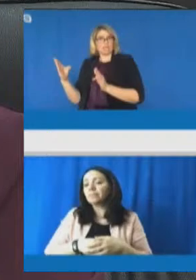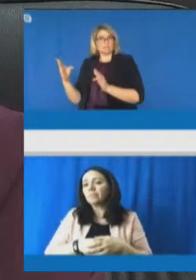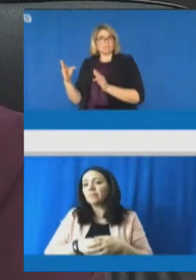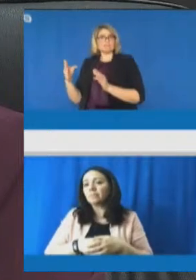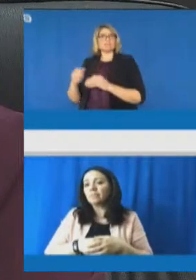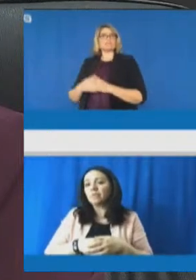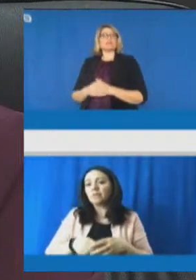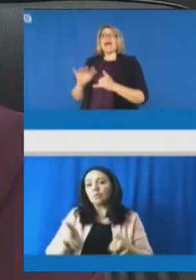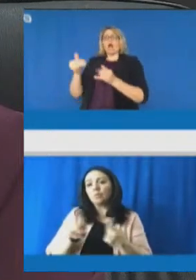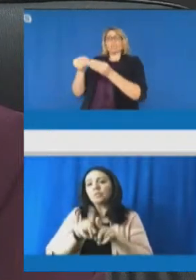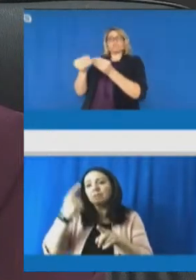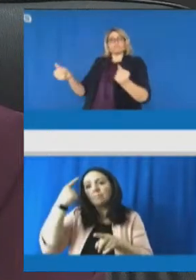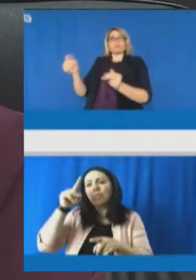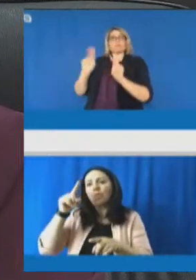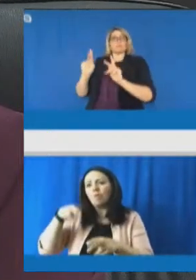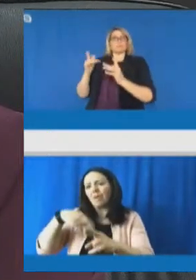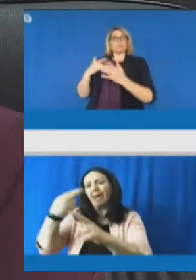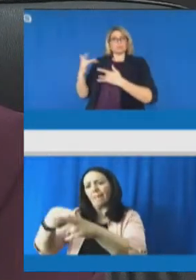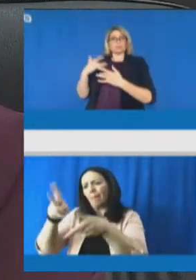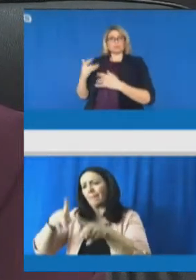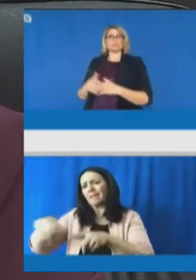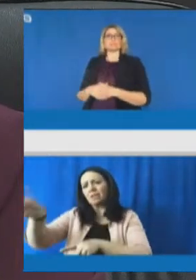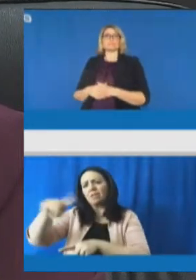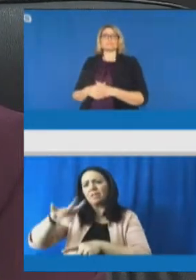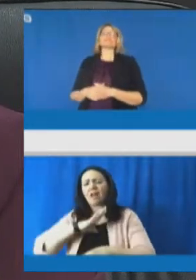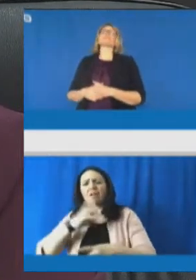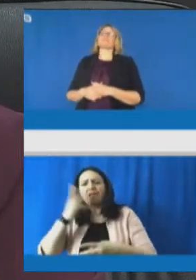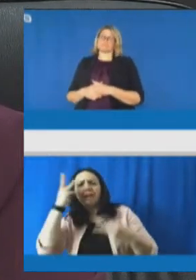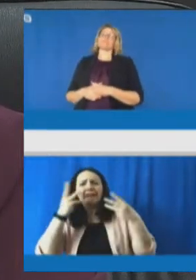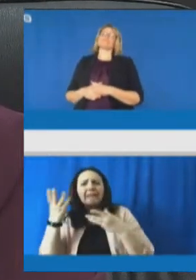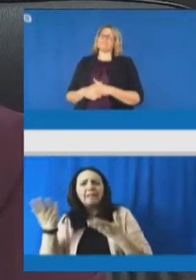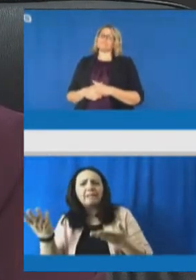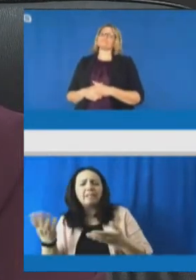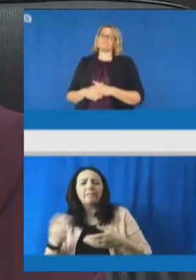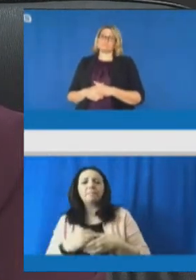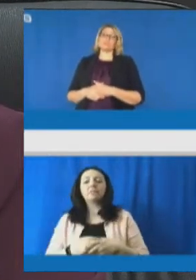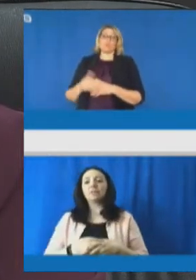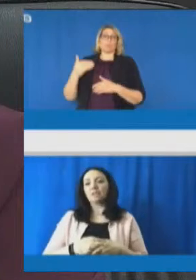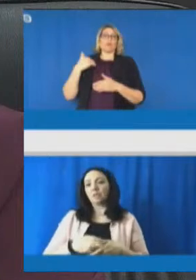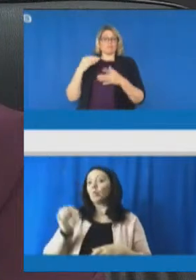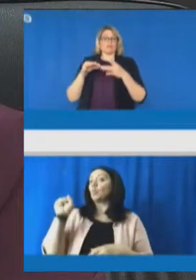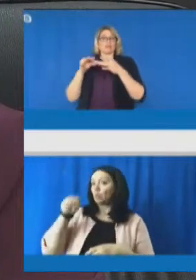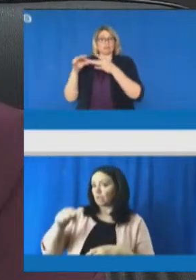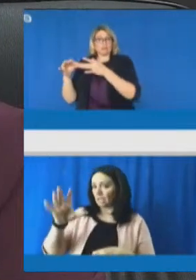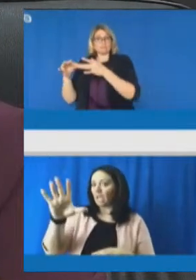vont hésiter de prendre le vaccin. Merci.